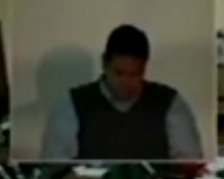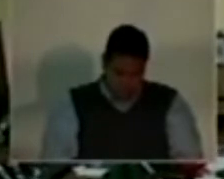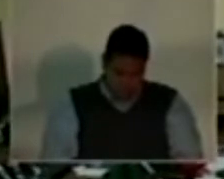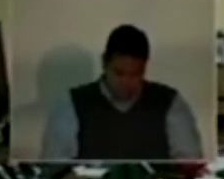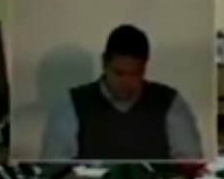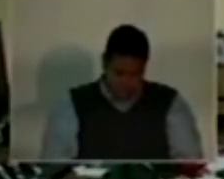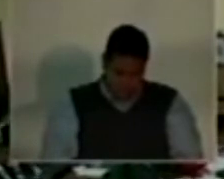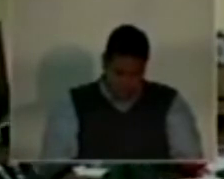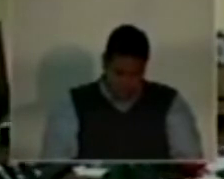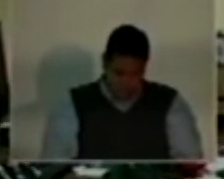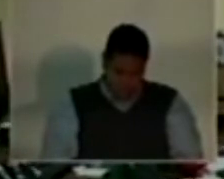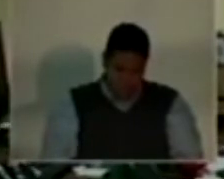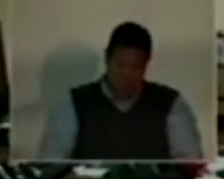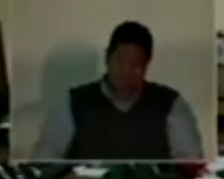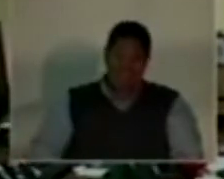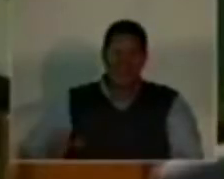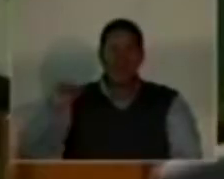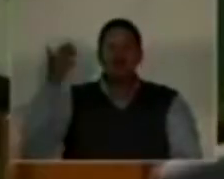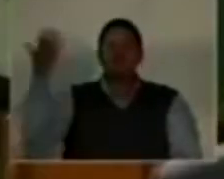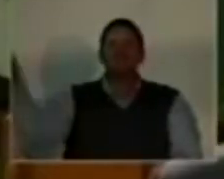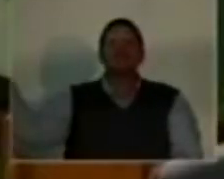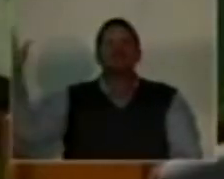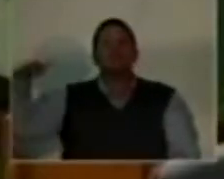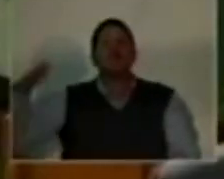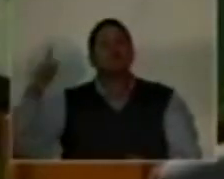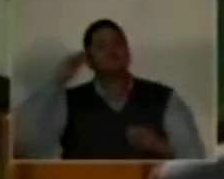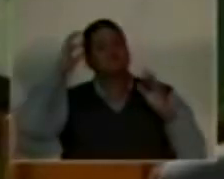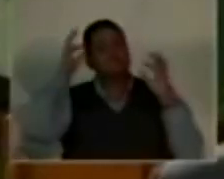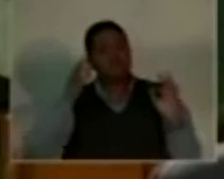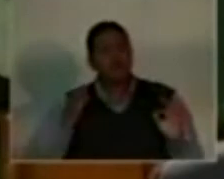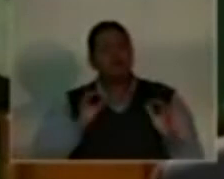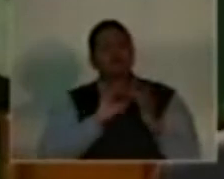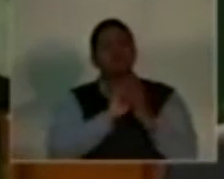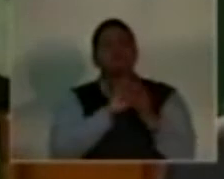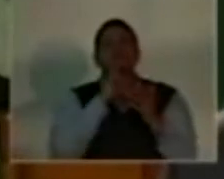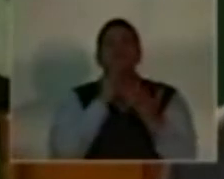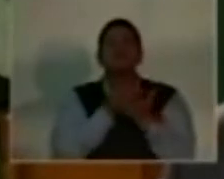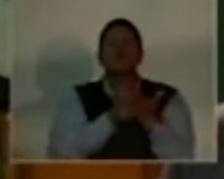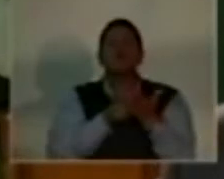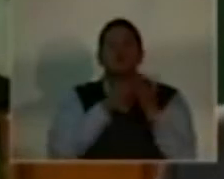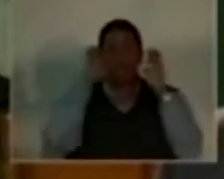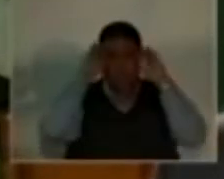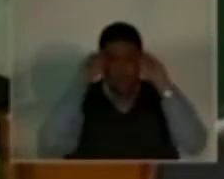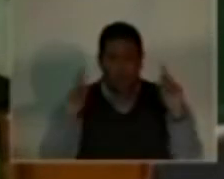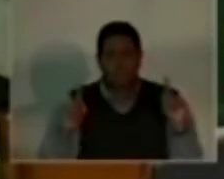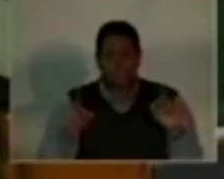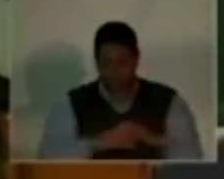of dealing with the funding of tertiary education is that,